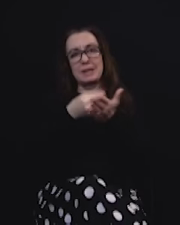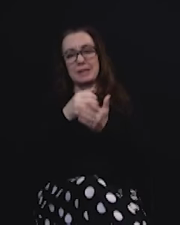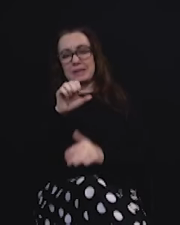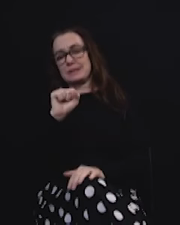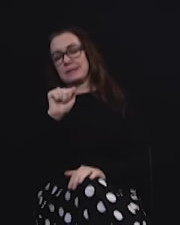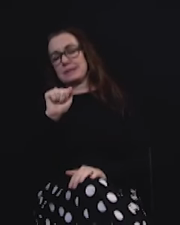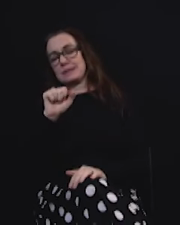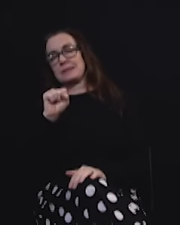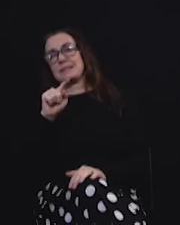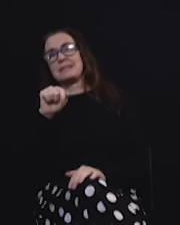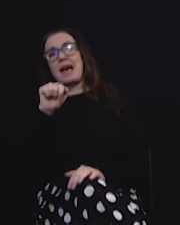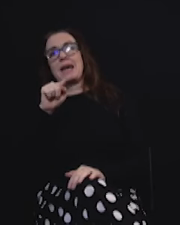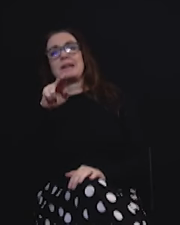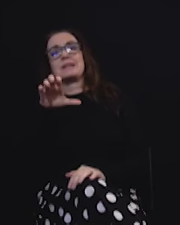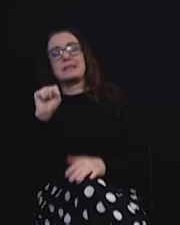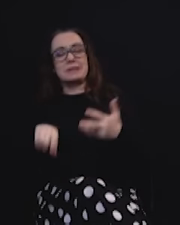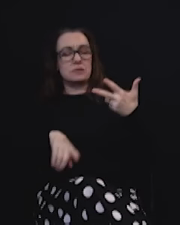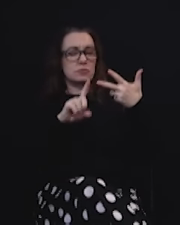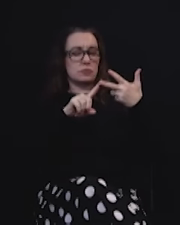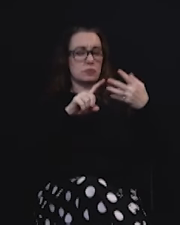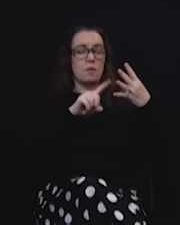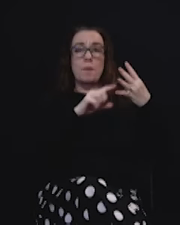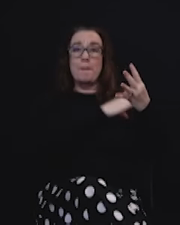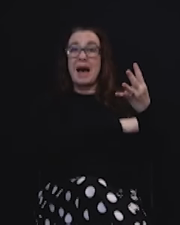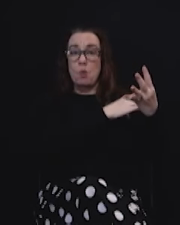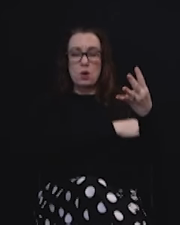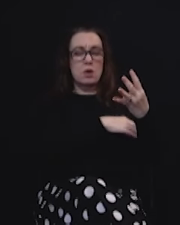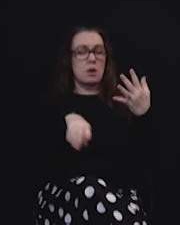money. What else? Power.